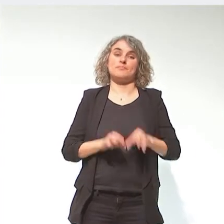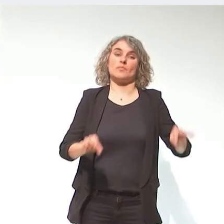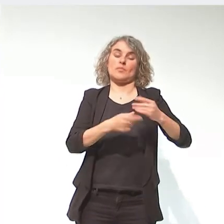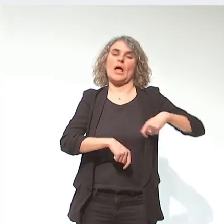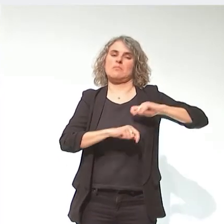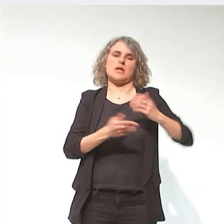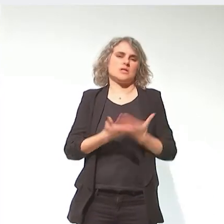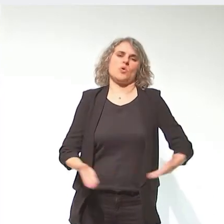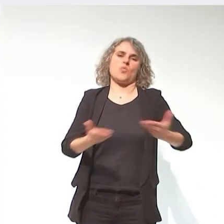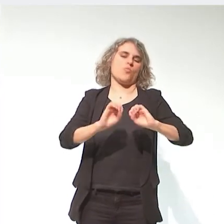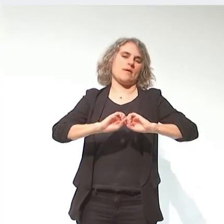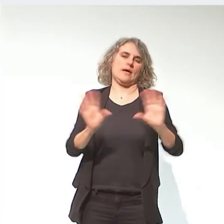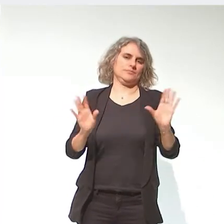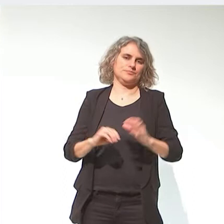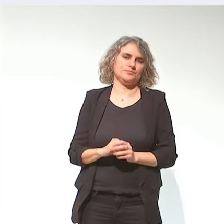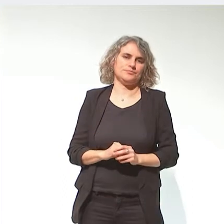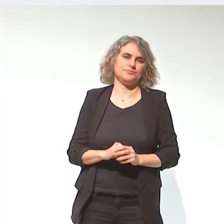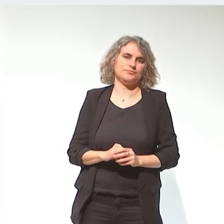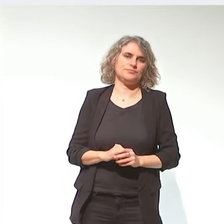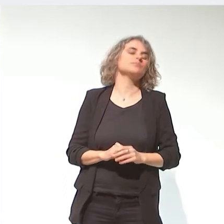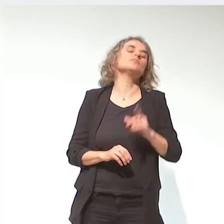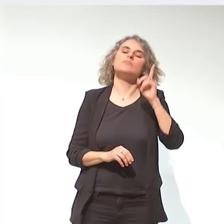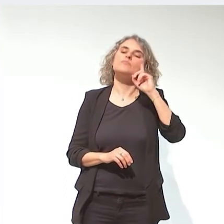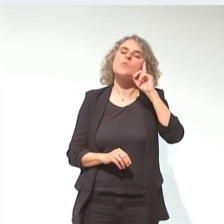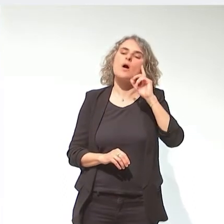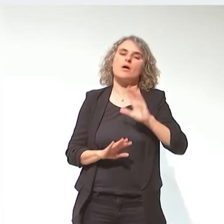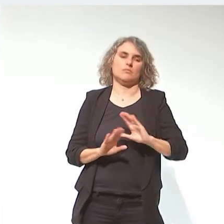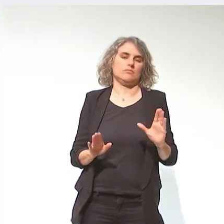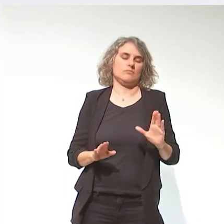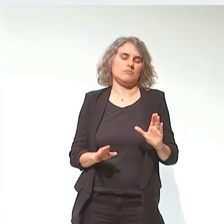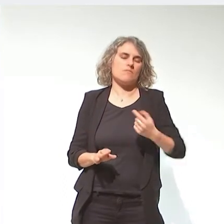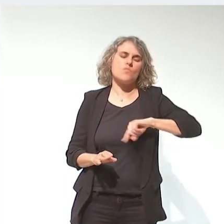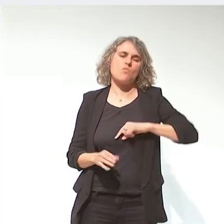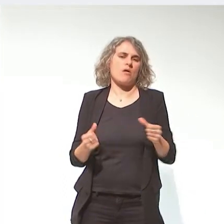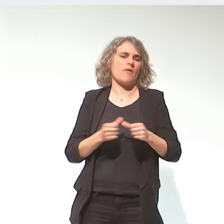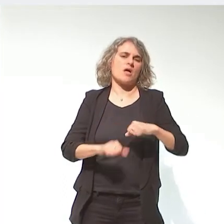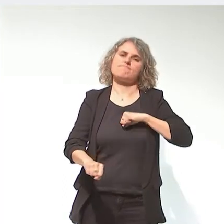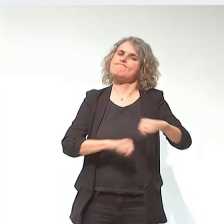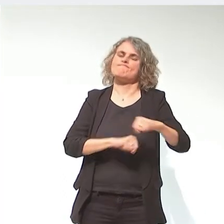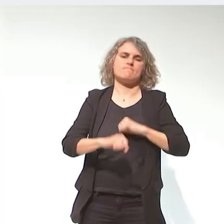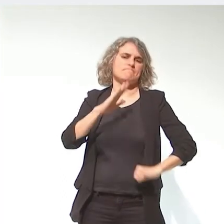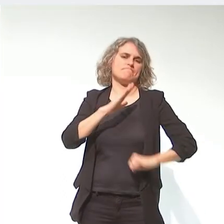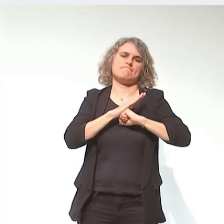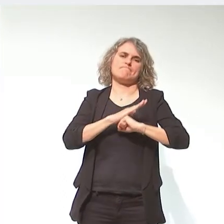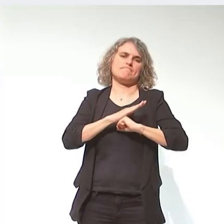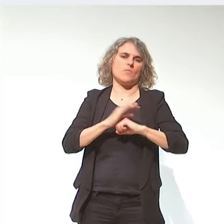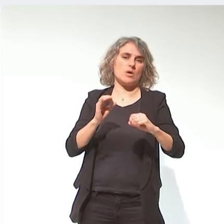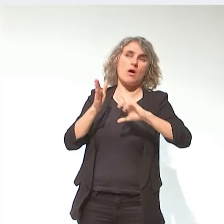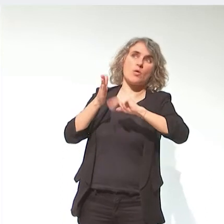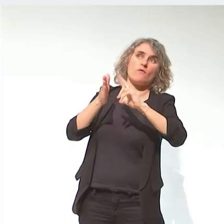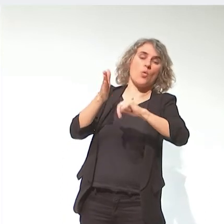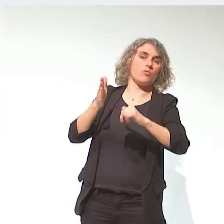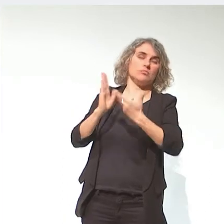So in Spain, things are crystal clear. We know full well that we're going to be doing our best